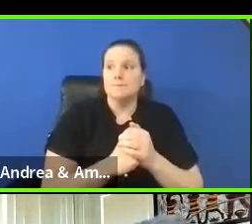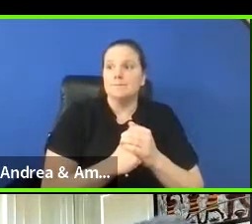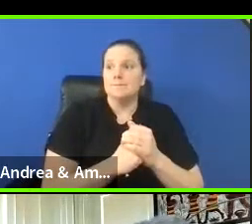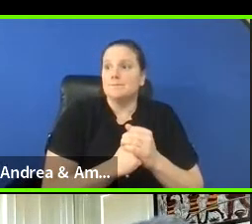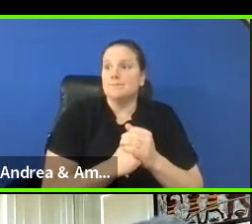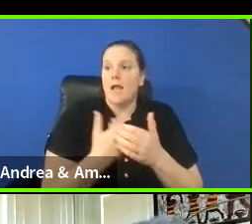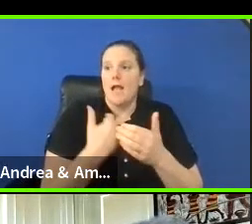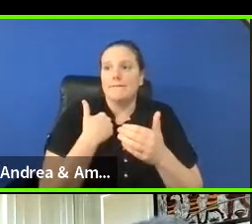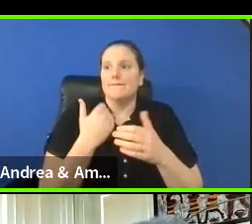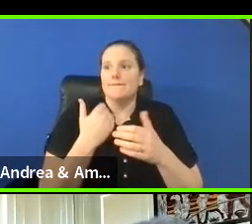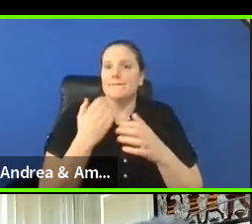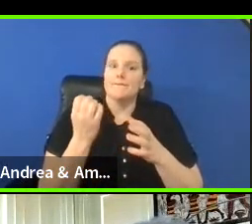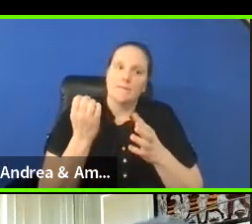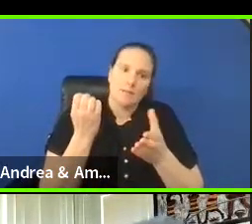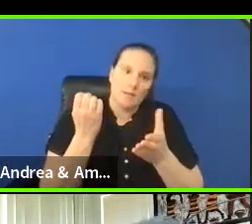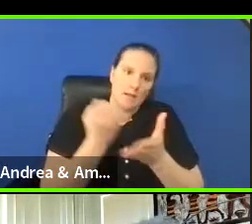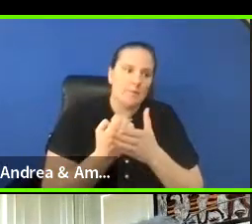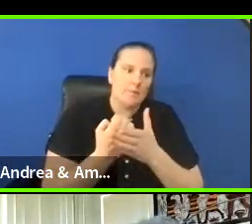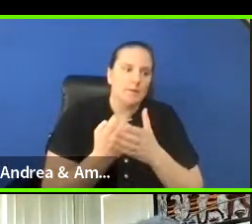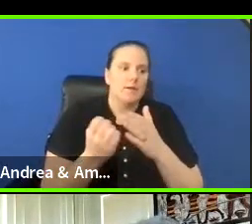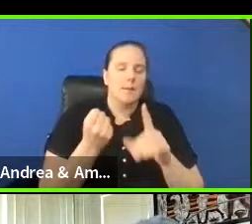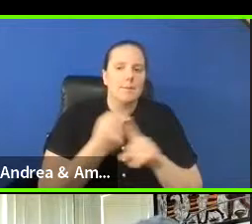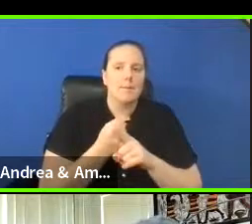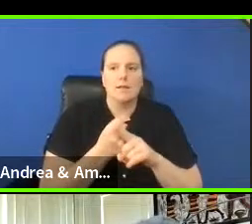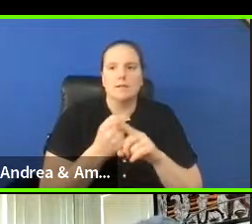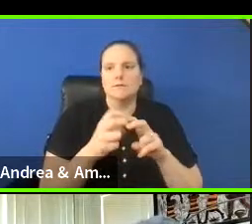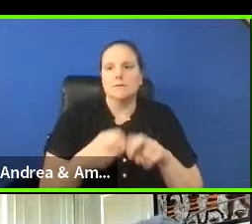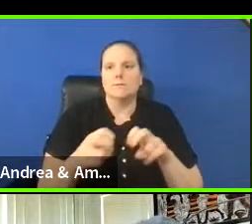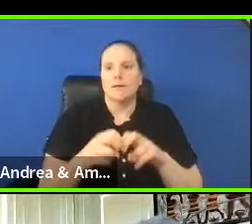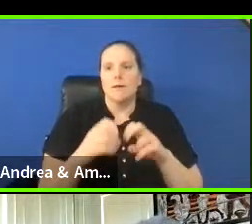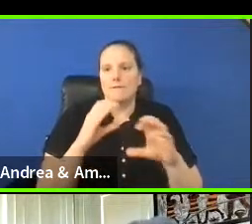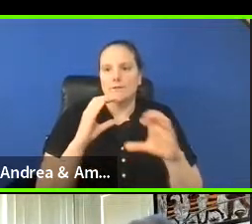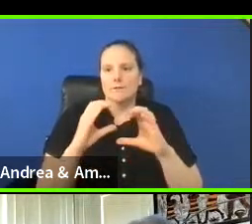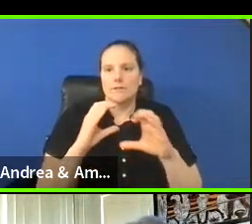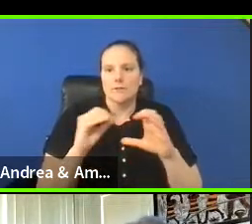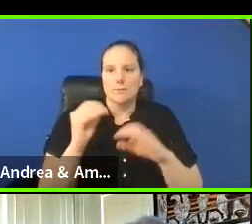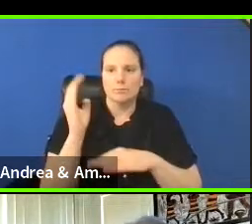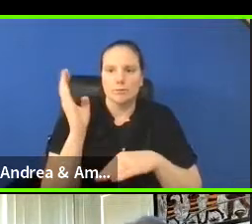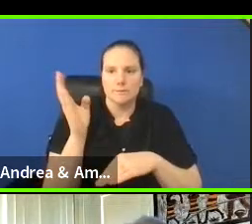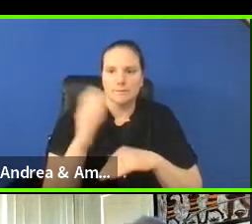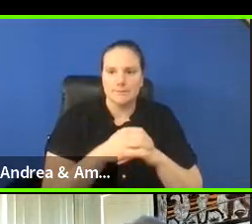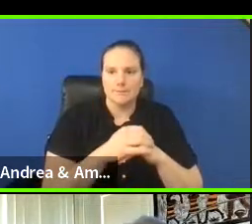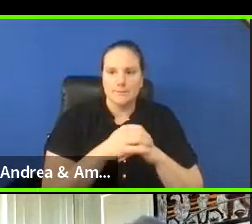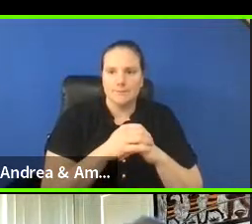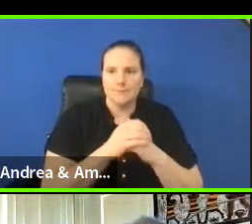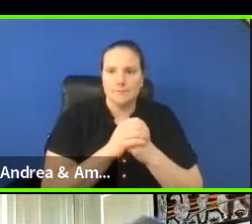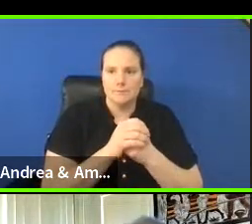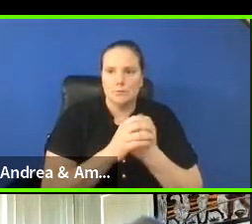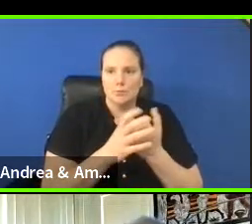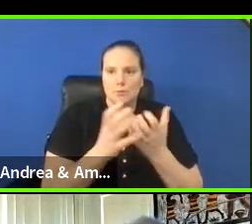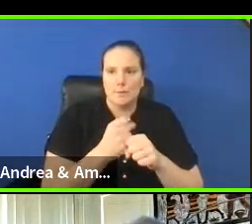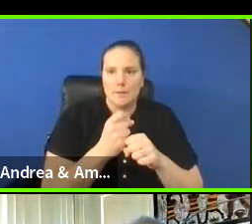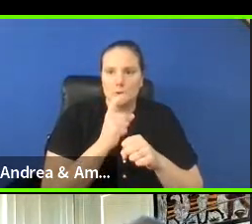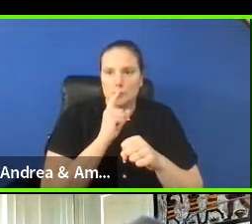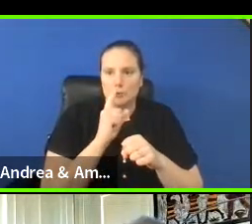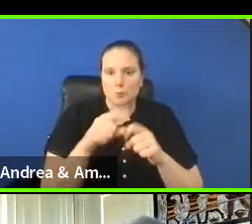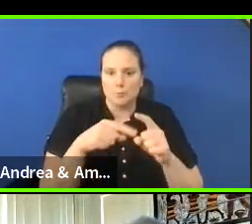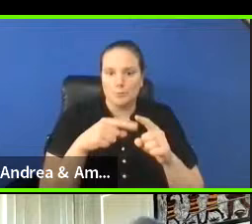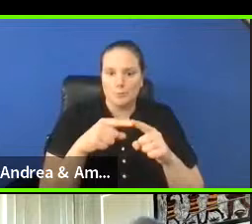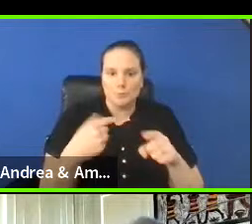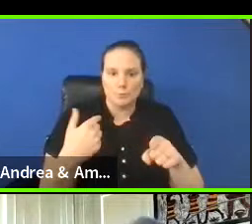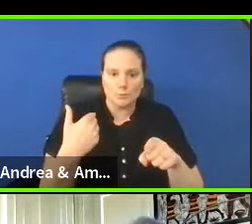the economic impact assessment conversation and presentation. We want to make sure that when we have